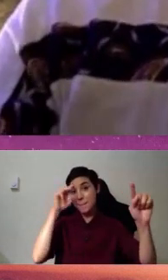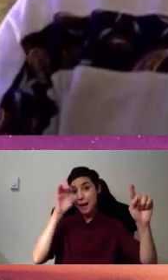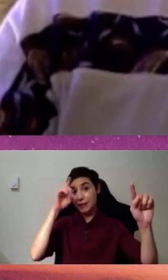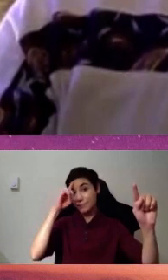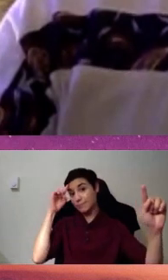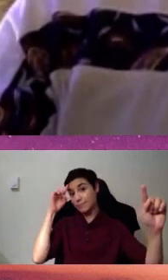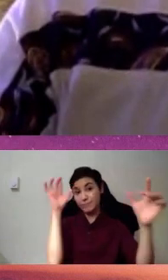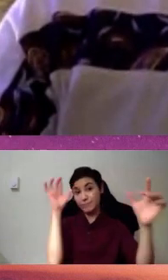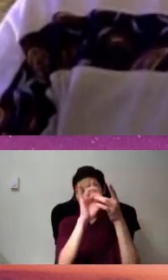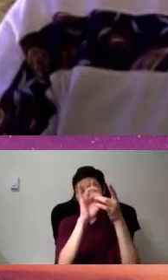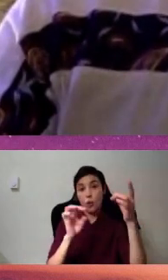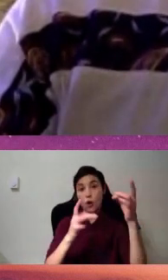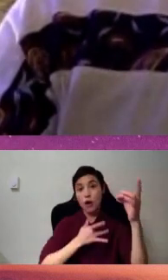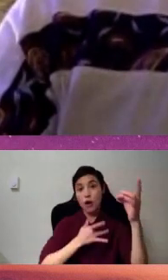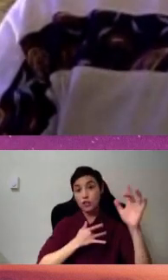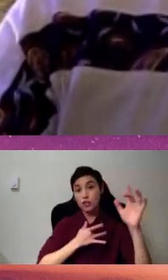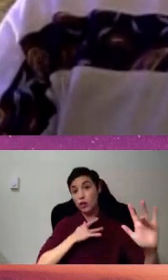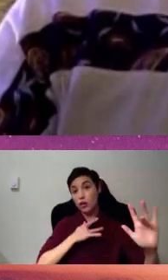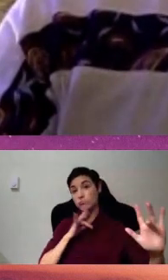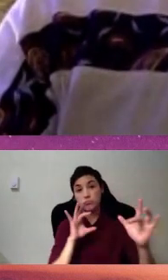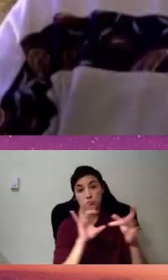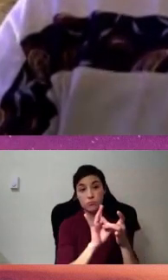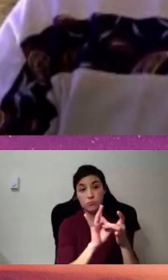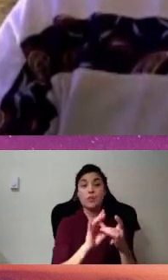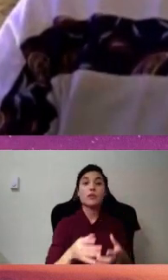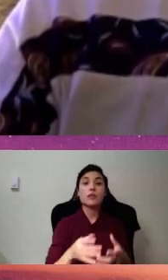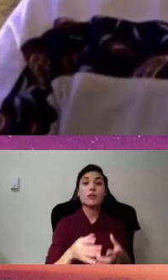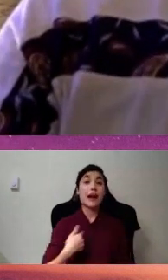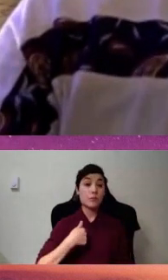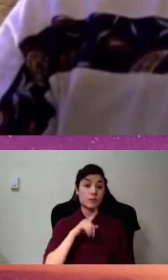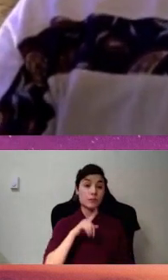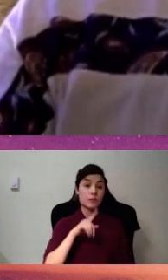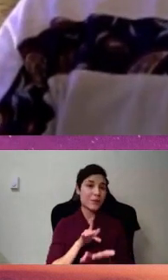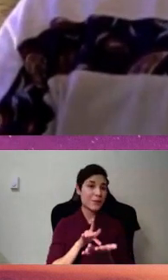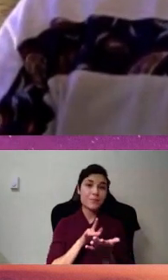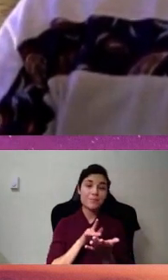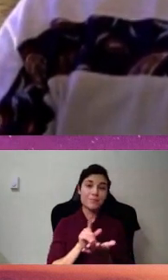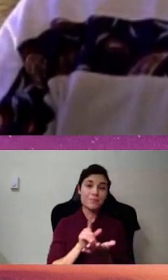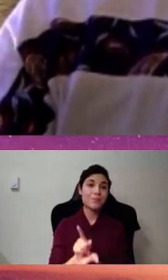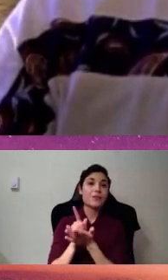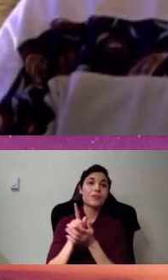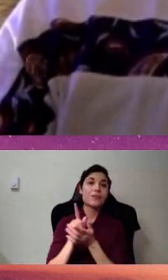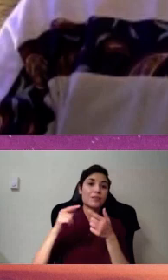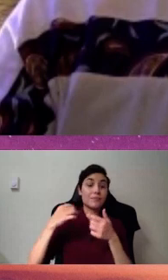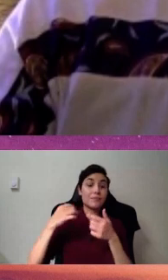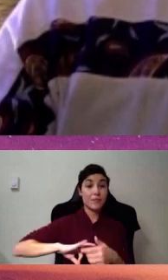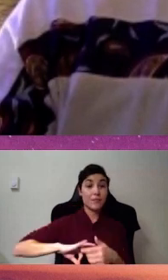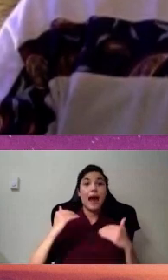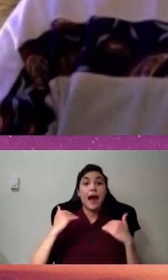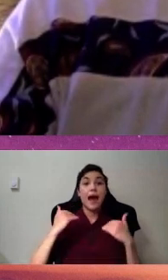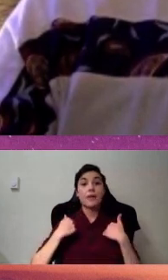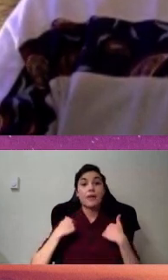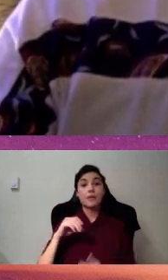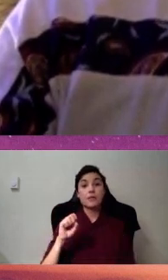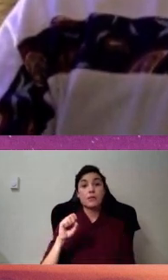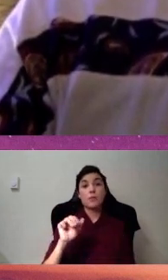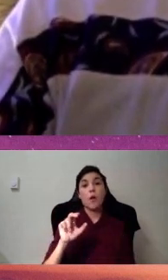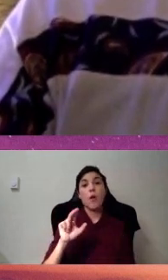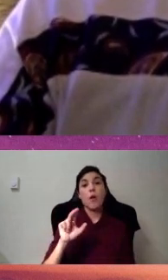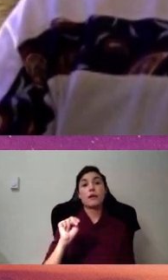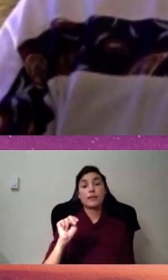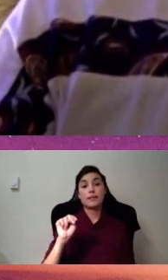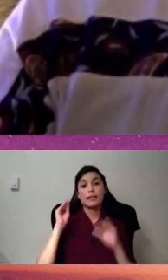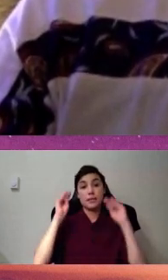Samoan, I was very privileged to have a Samoan teacher at some point in my journey who taught me about,